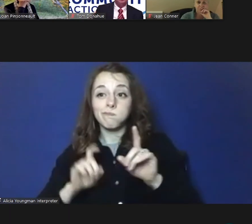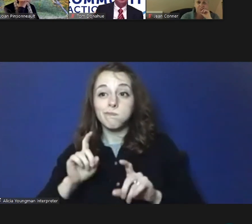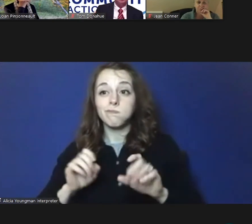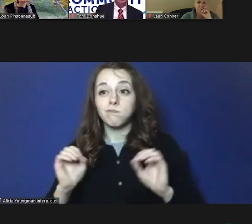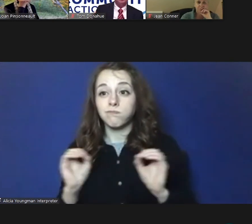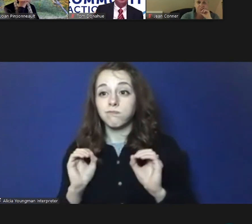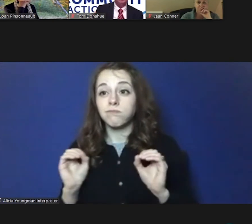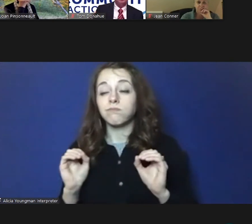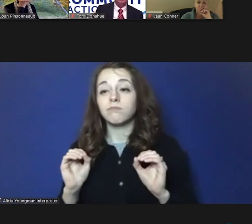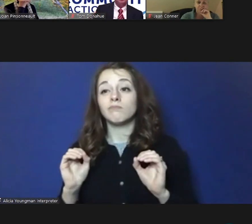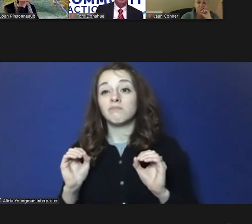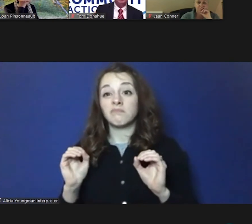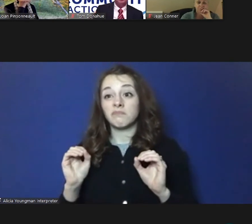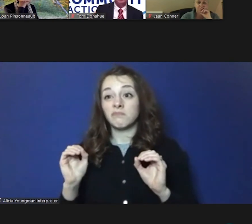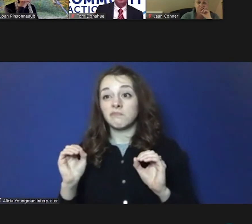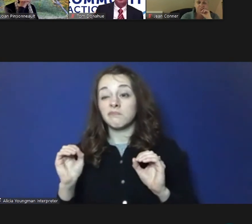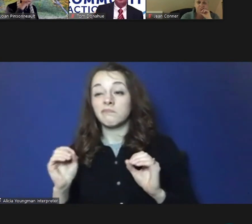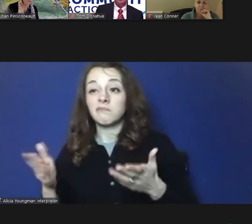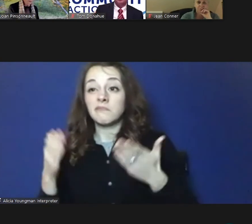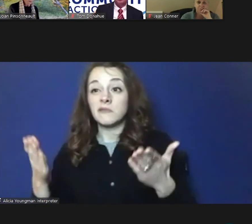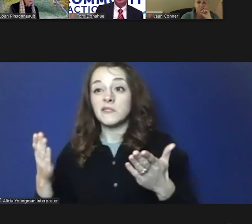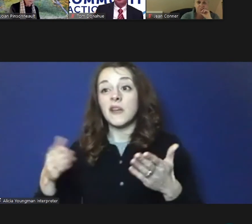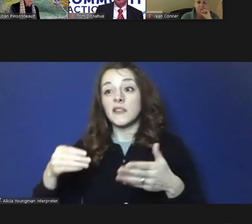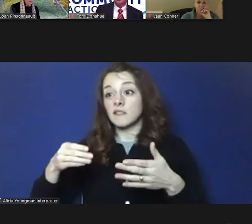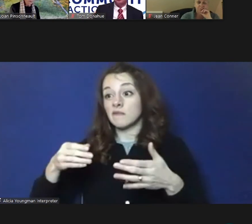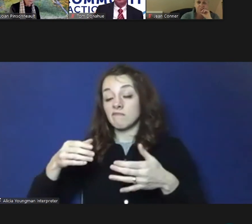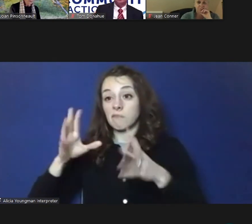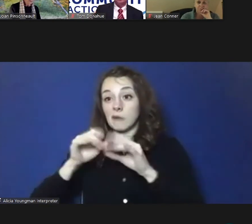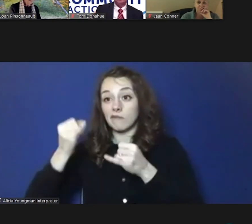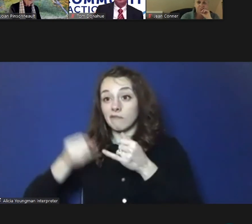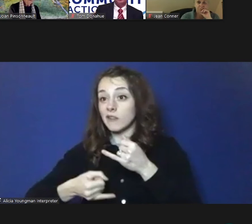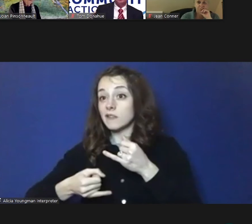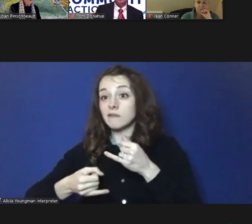a motion to adjourn if there's no further business.